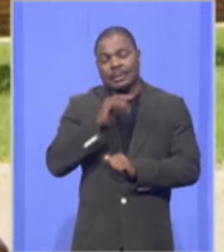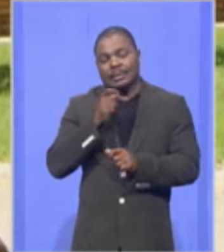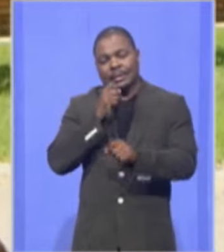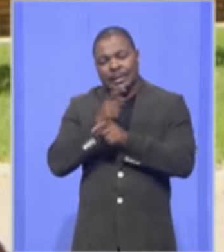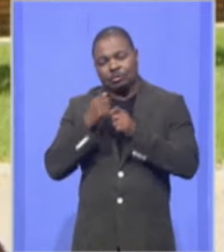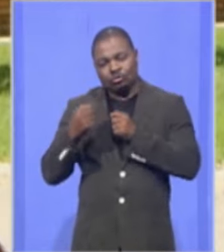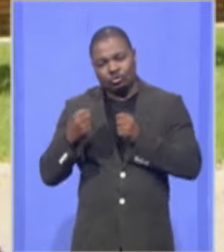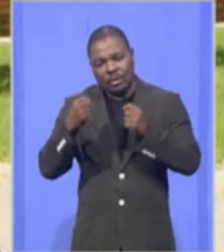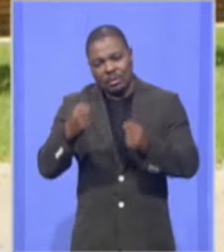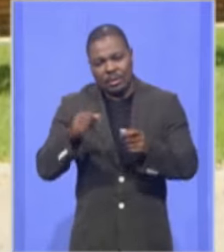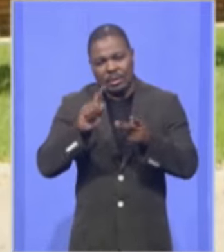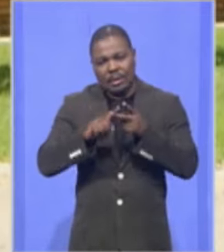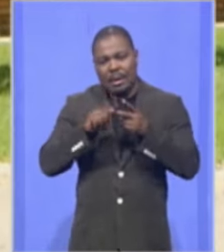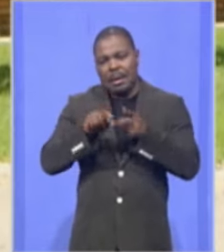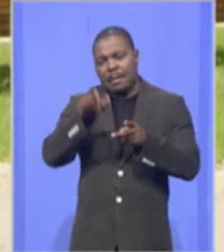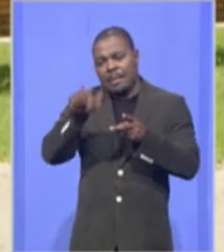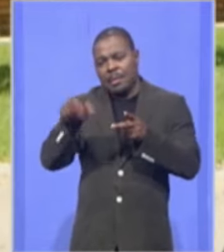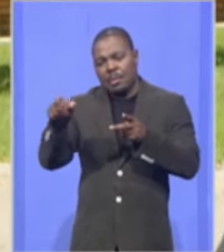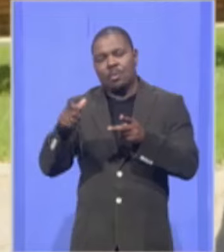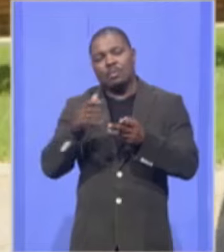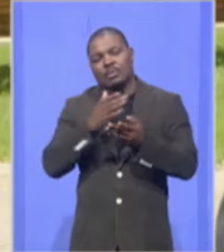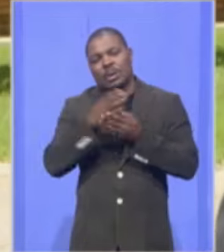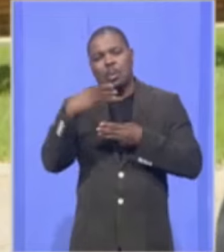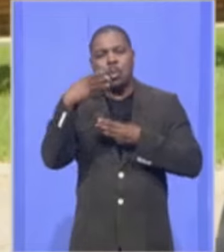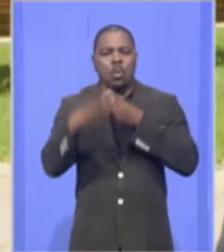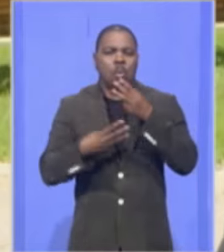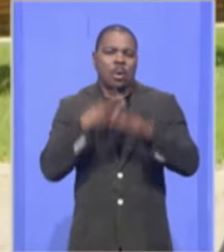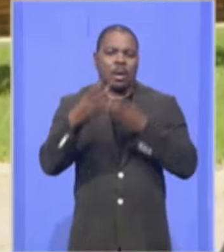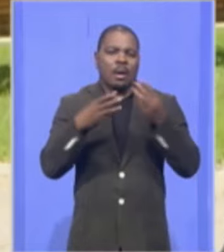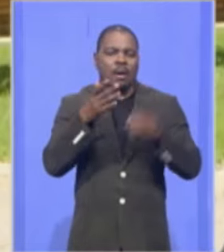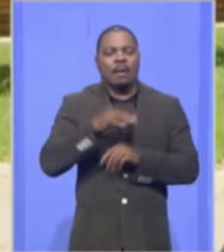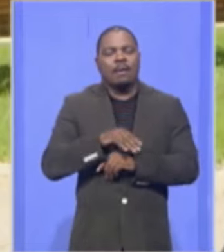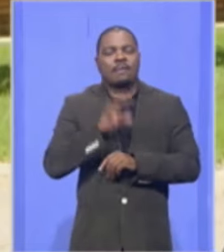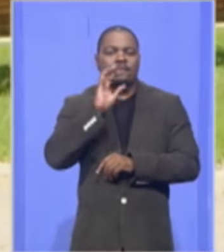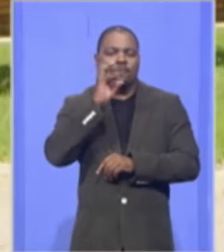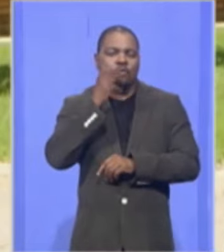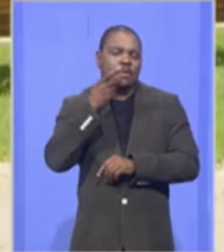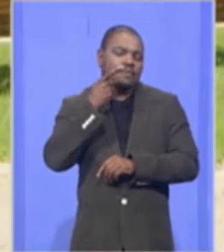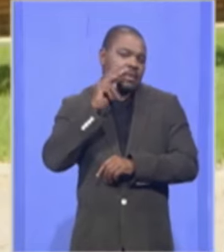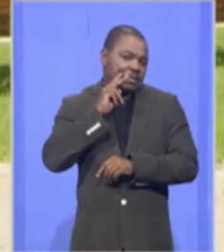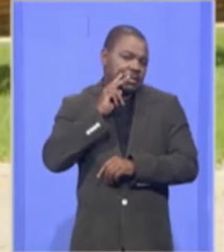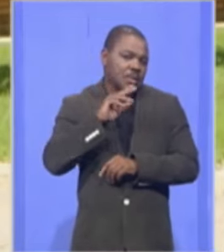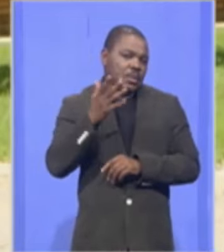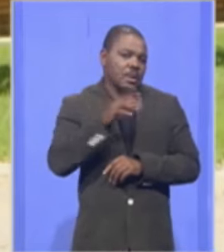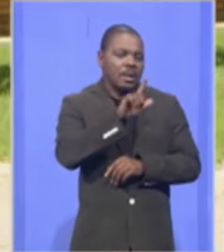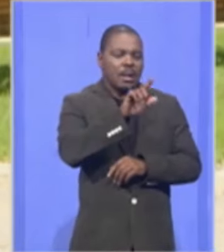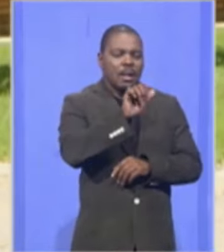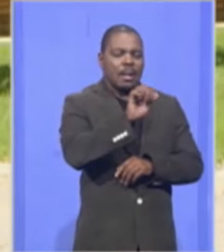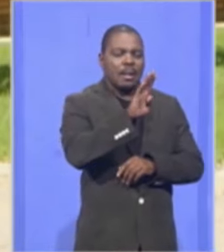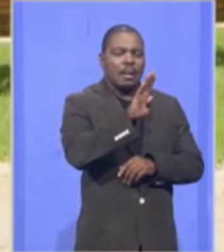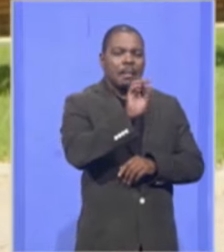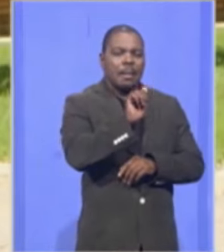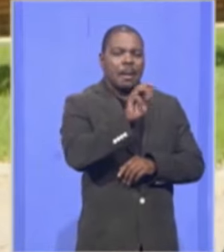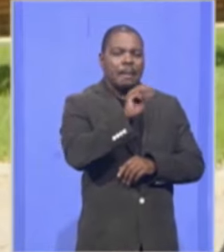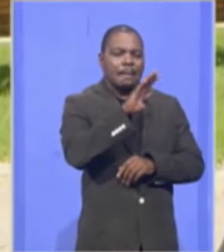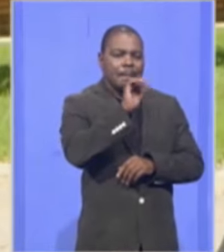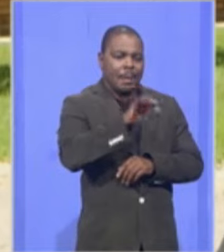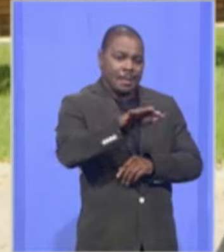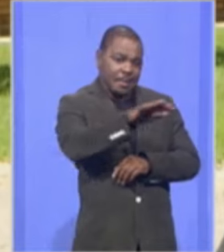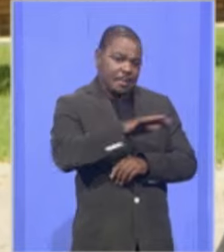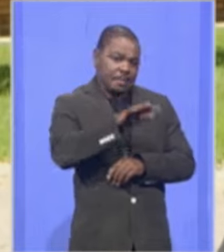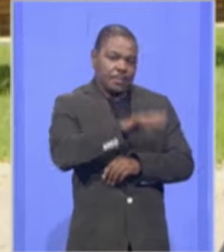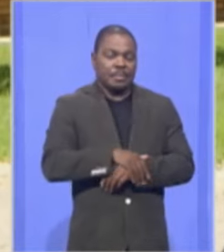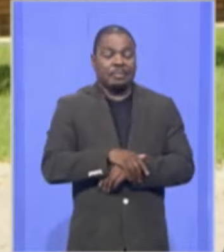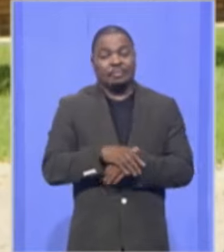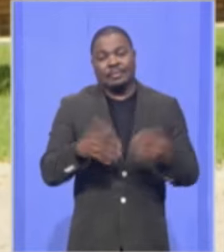the 8 people who were working at one fruit and veg at Hoedspruit called La Bamba. So that's what happened,